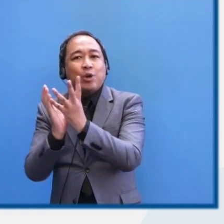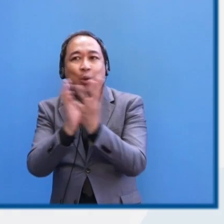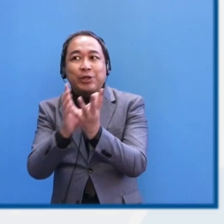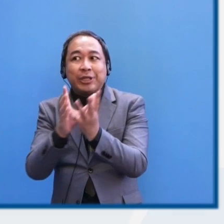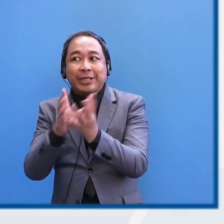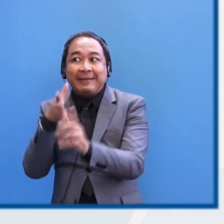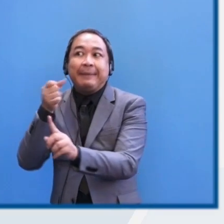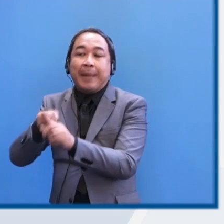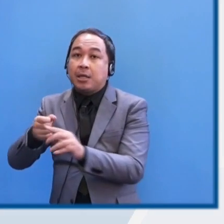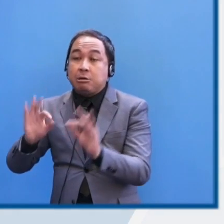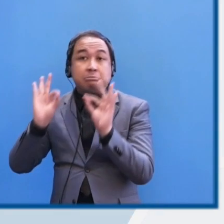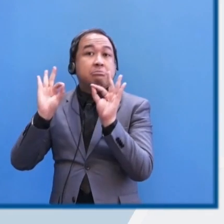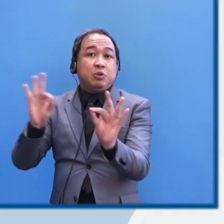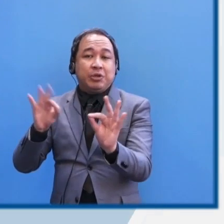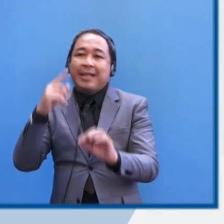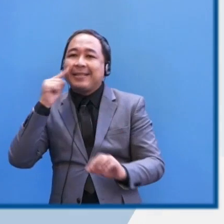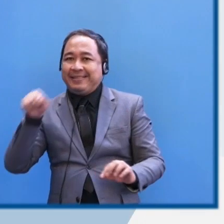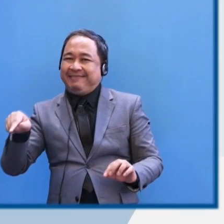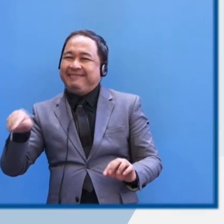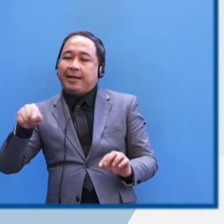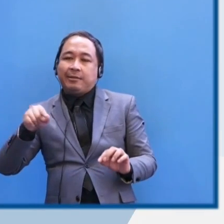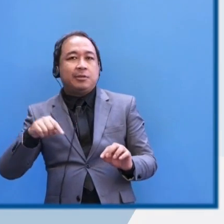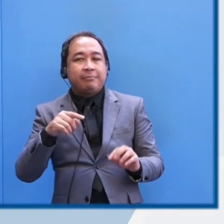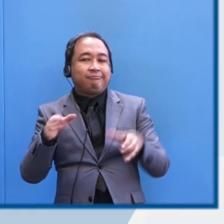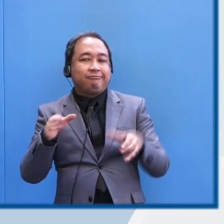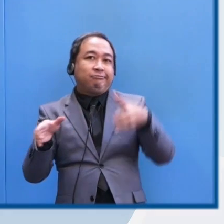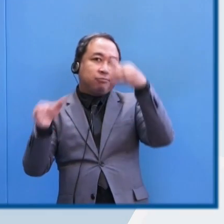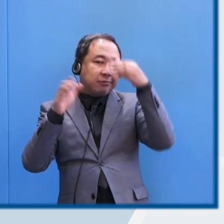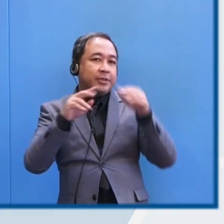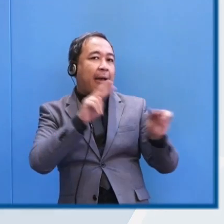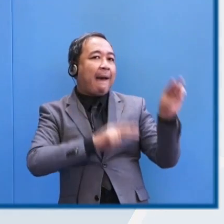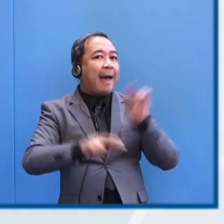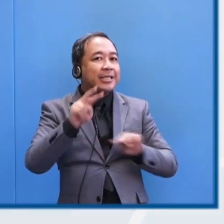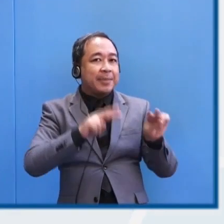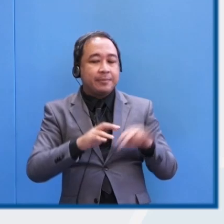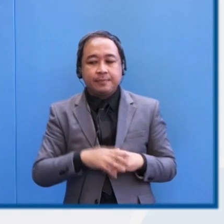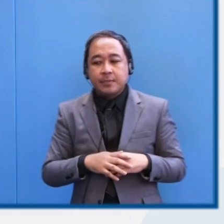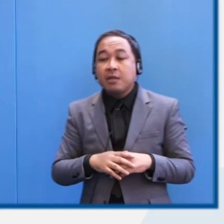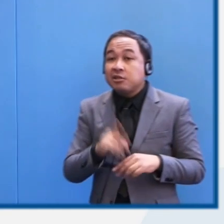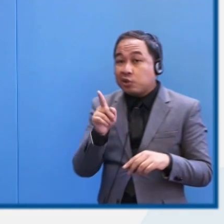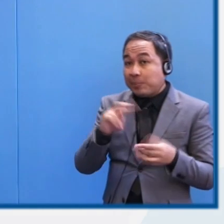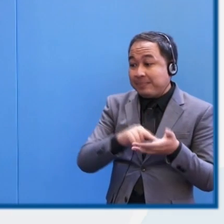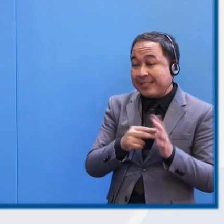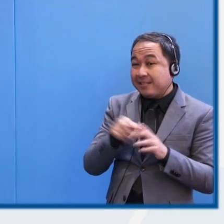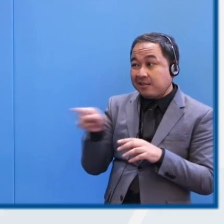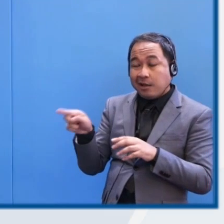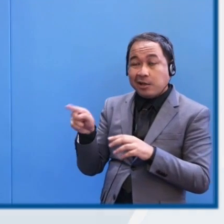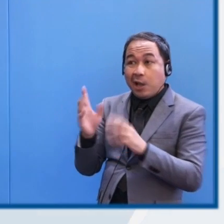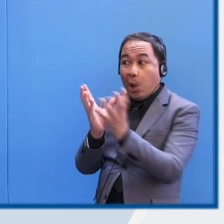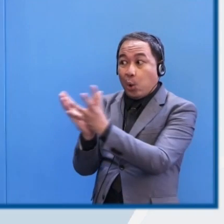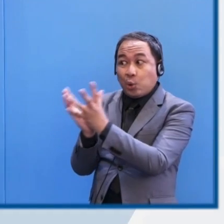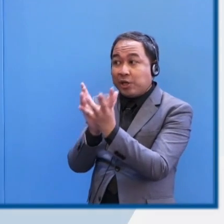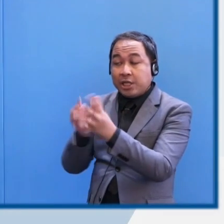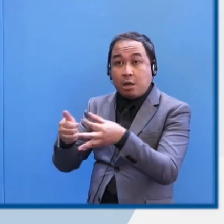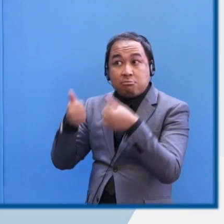then reflects well on the government and the NGOs that are involved. But if the communities are not doing well, then it